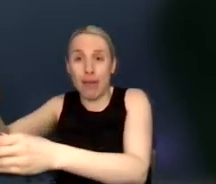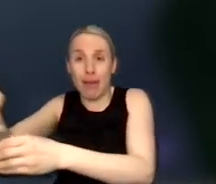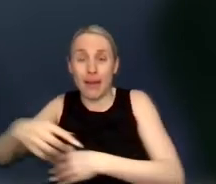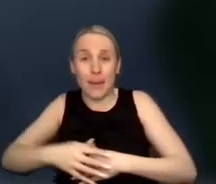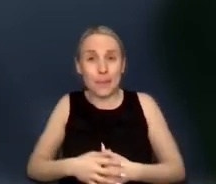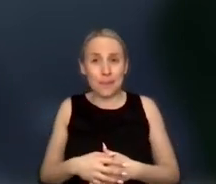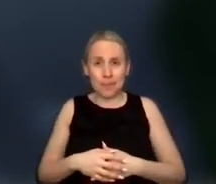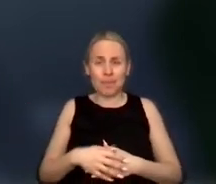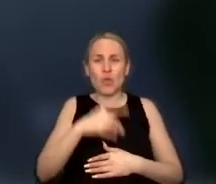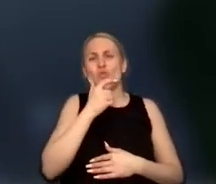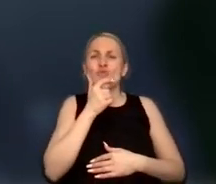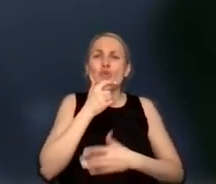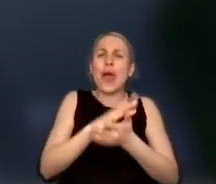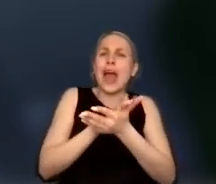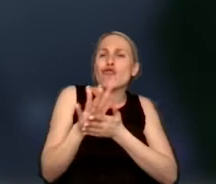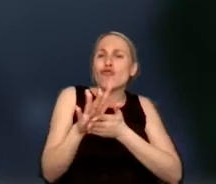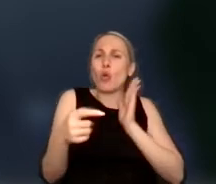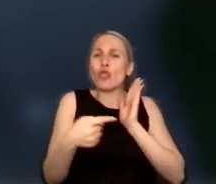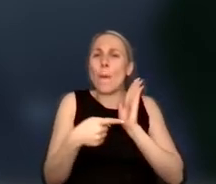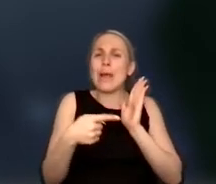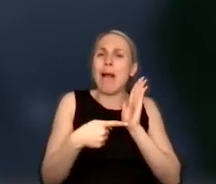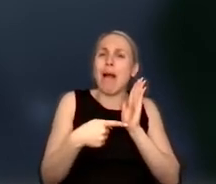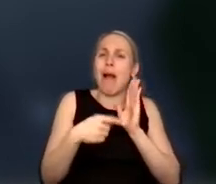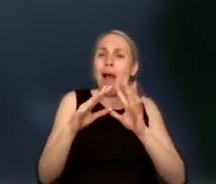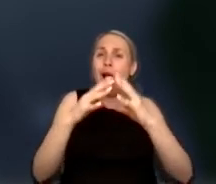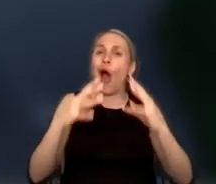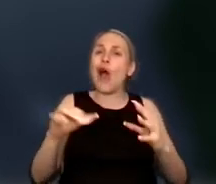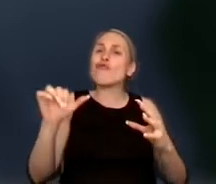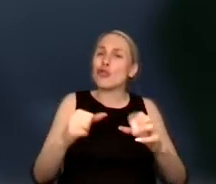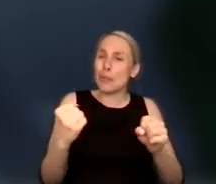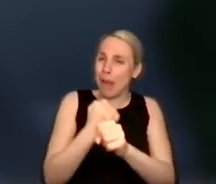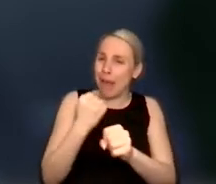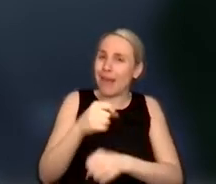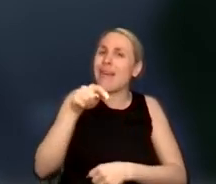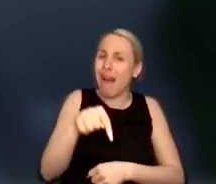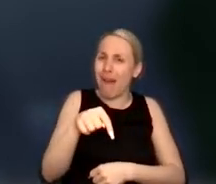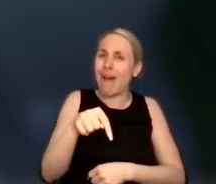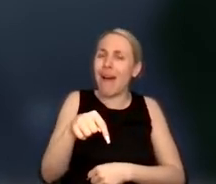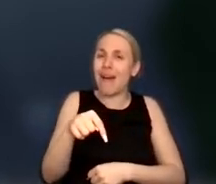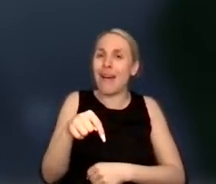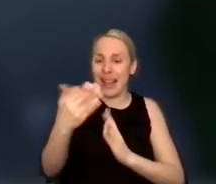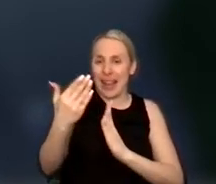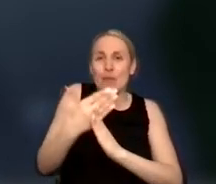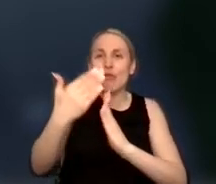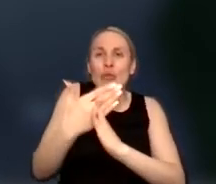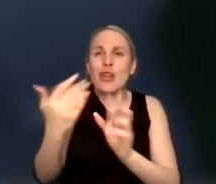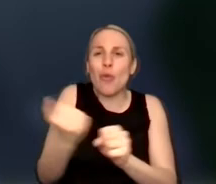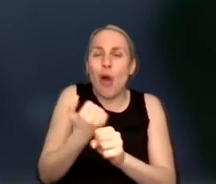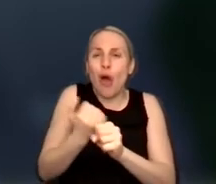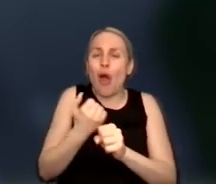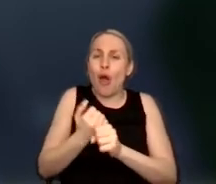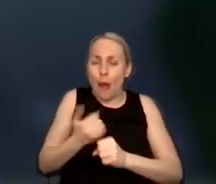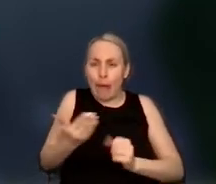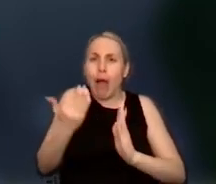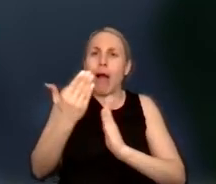there should be like a heterotopia hive, because like I feel like a lot of work gets done in weird in-between spaces as well. As you're like, particularly like, I don't know, for creative